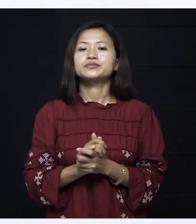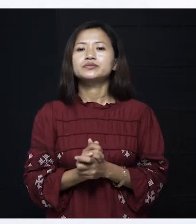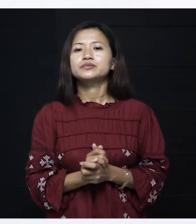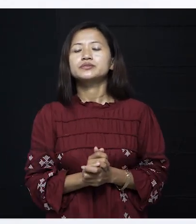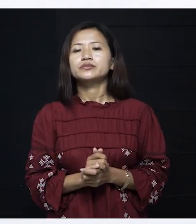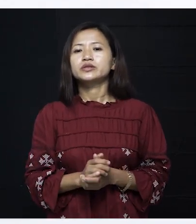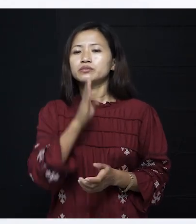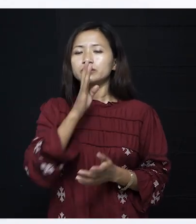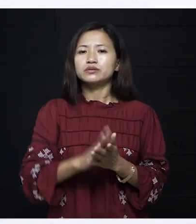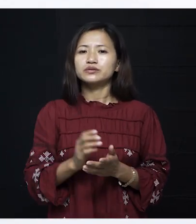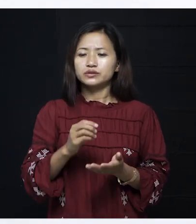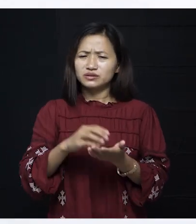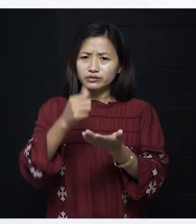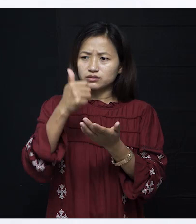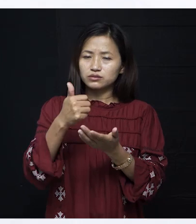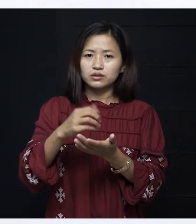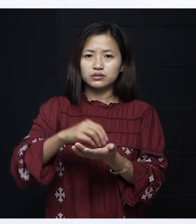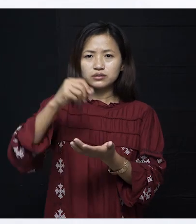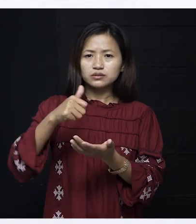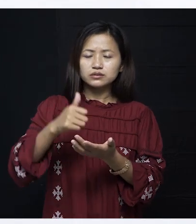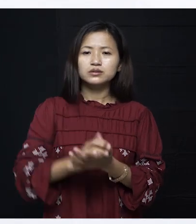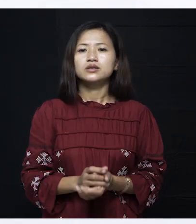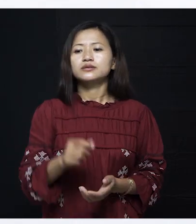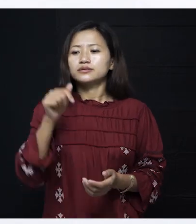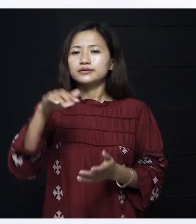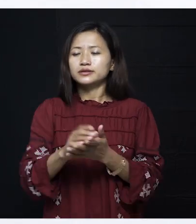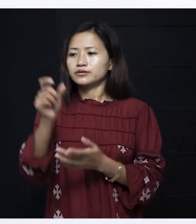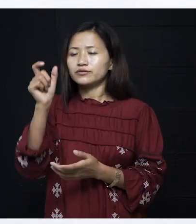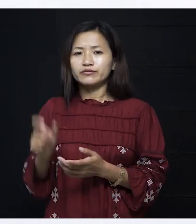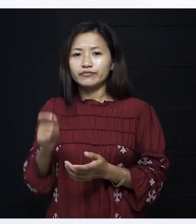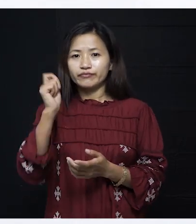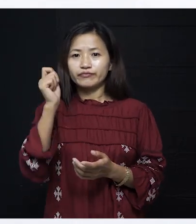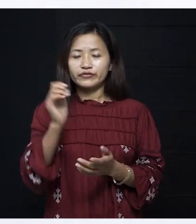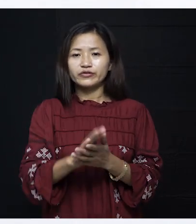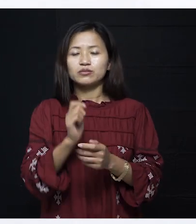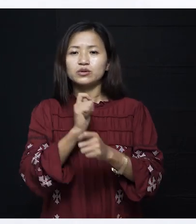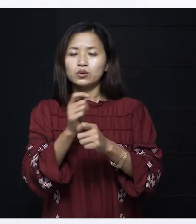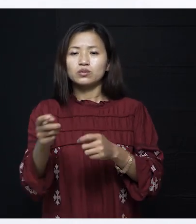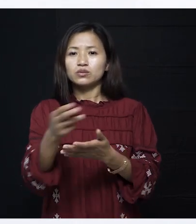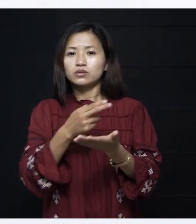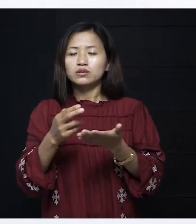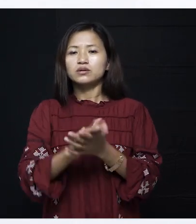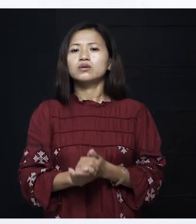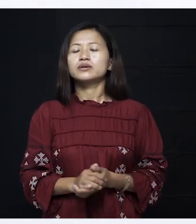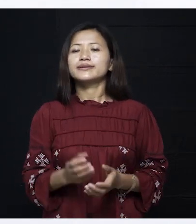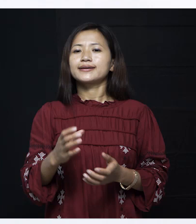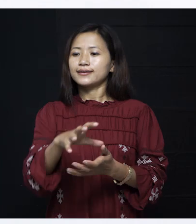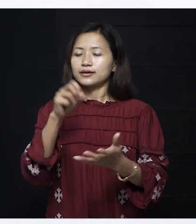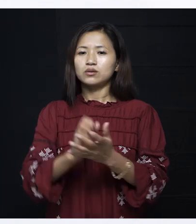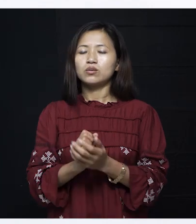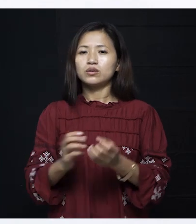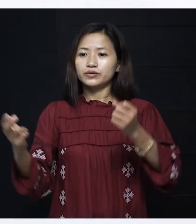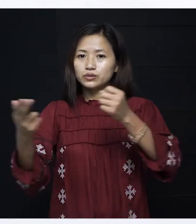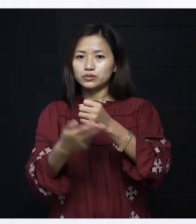soil is fertile, because if the soil is fertile, then this farmer, he will be able to get a good harvest. So all these depends